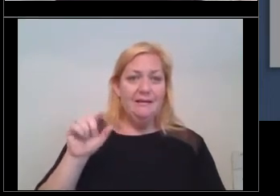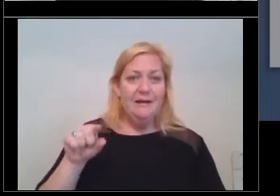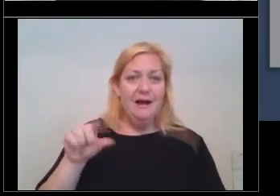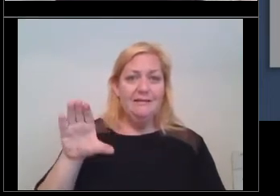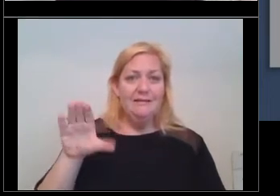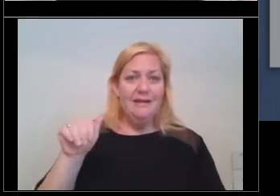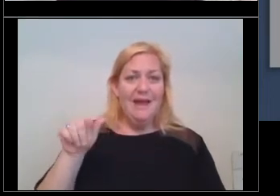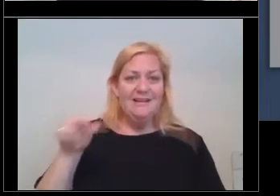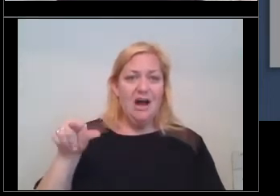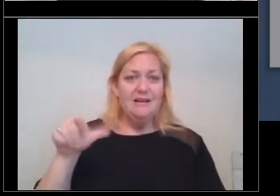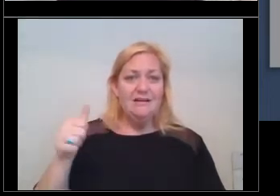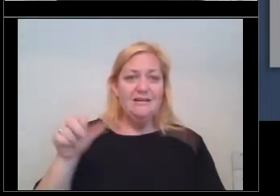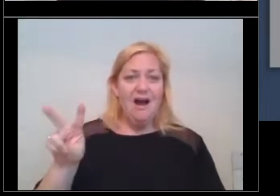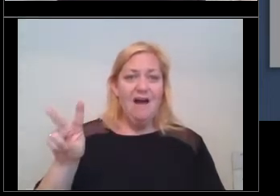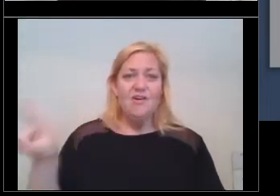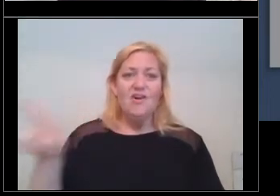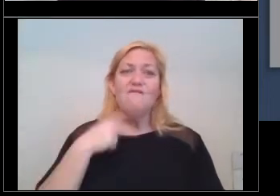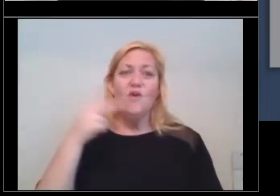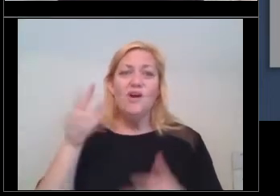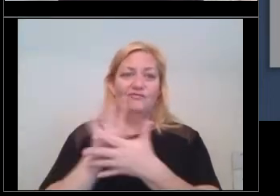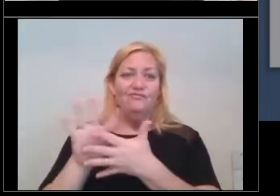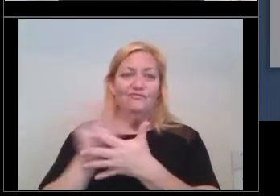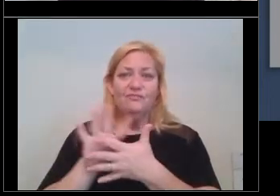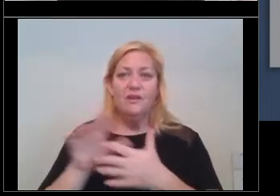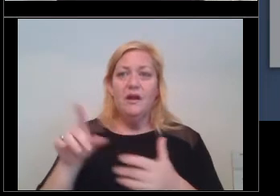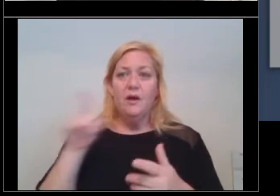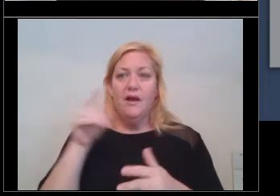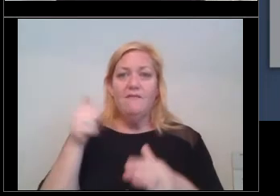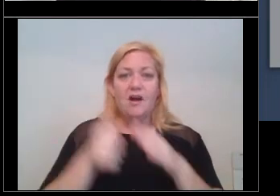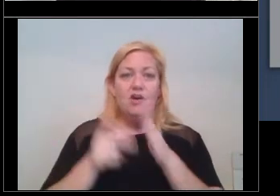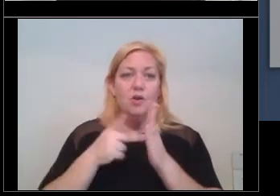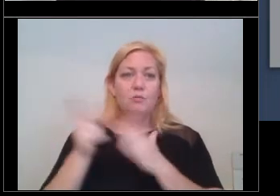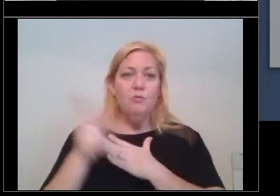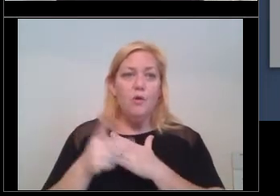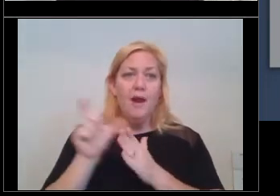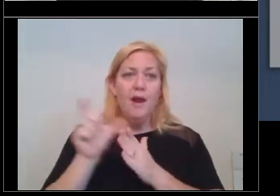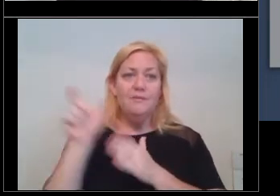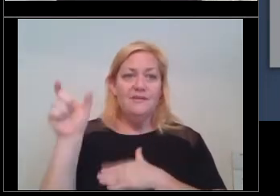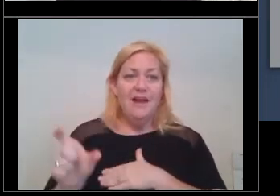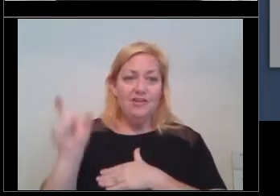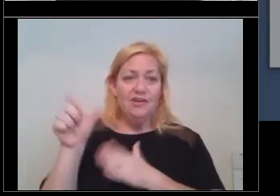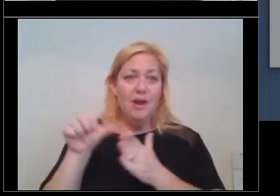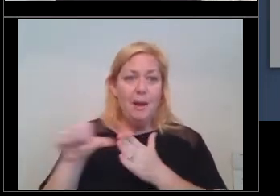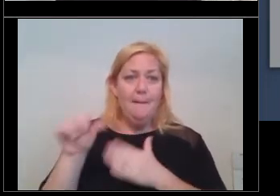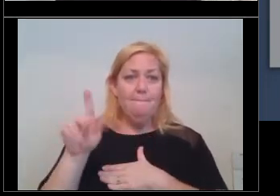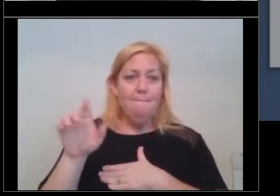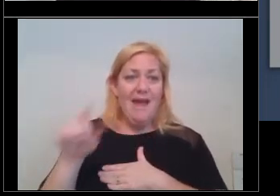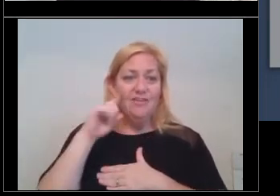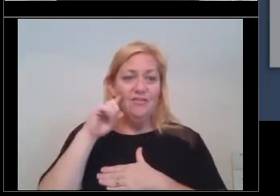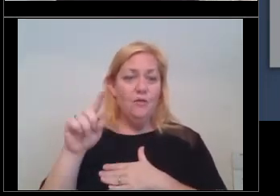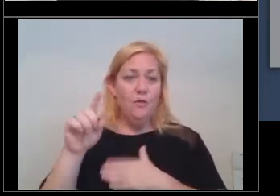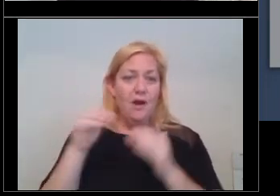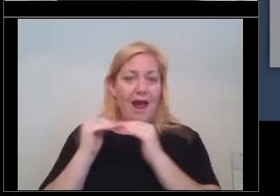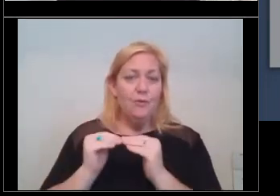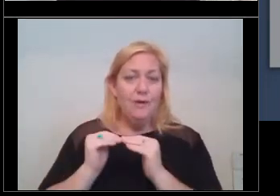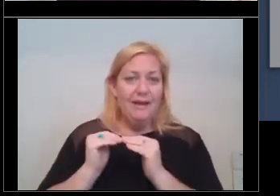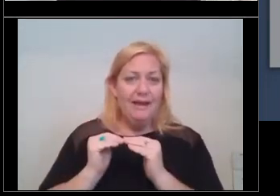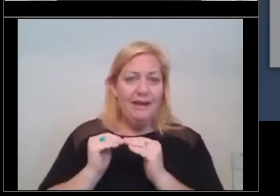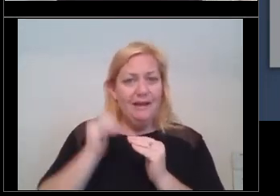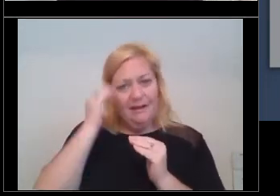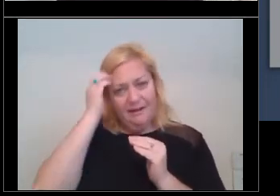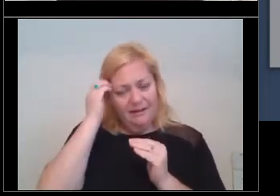catc.ca.gov. We have under the programs section a web page for equity and public engagement.